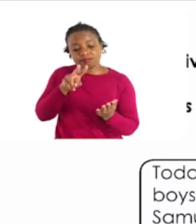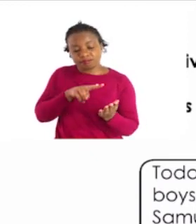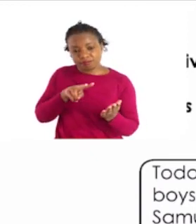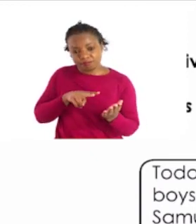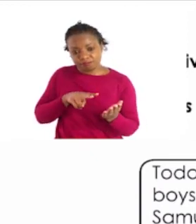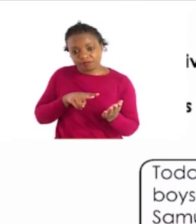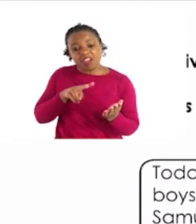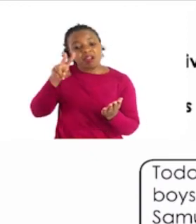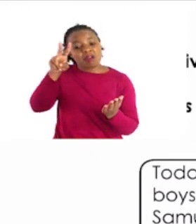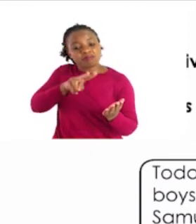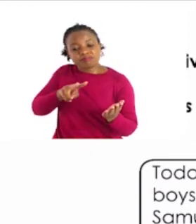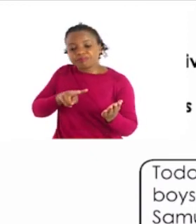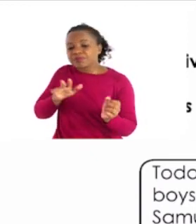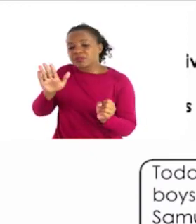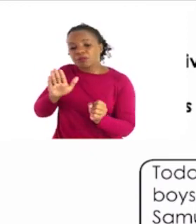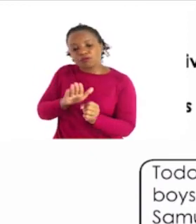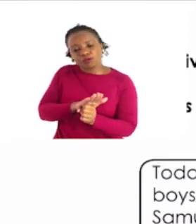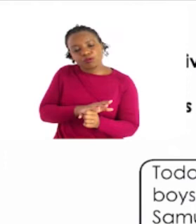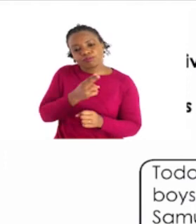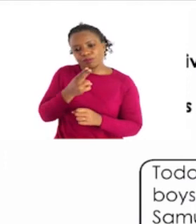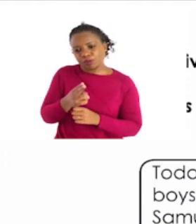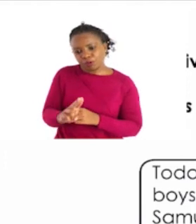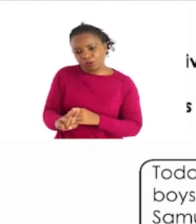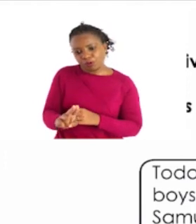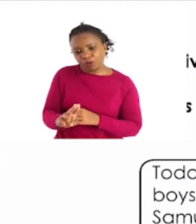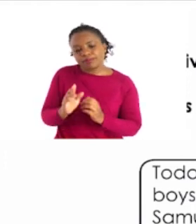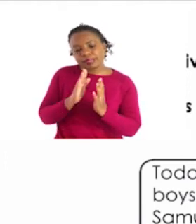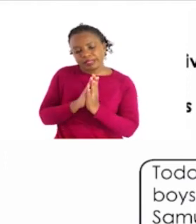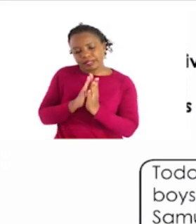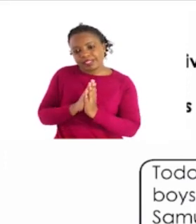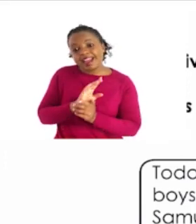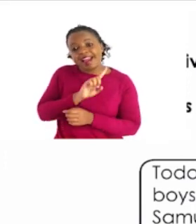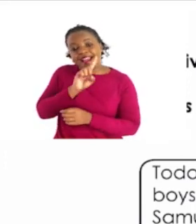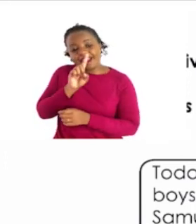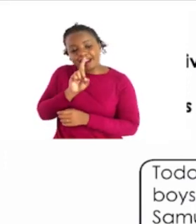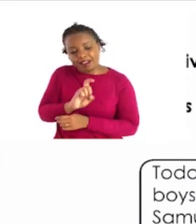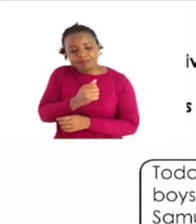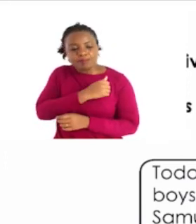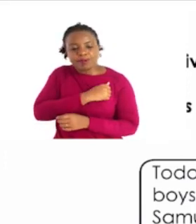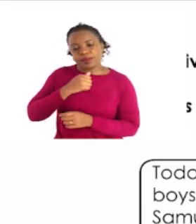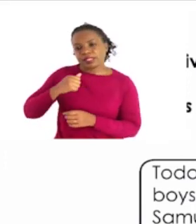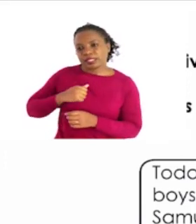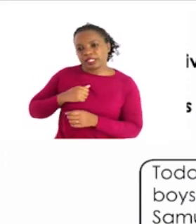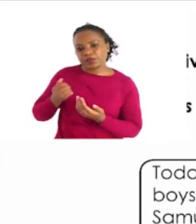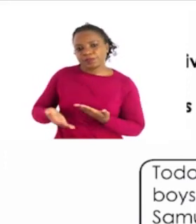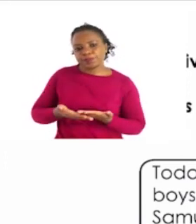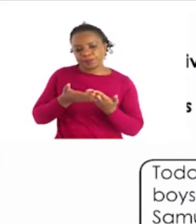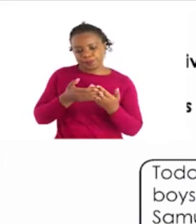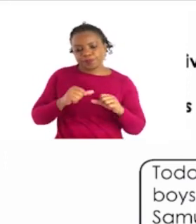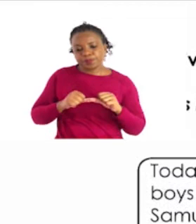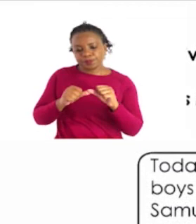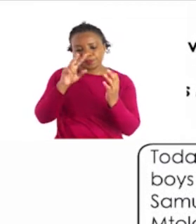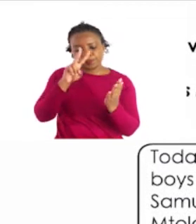Okay? We are not going to read everything for you. You can ask Mommy and Daddy to continue reading for you.